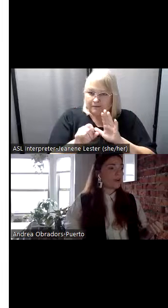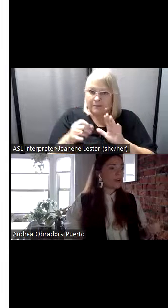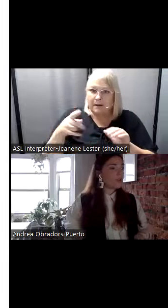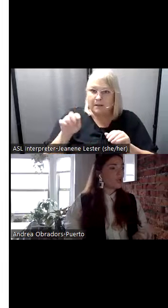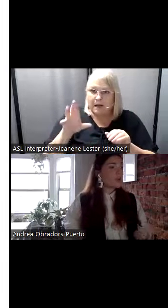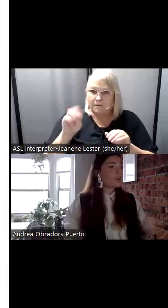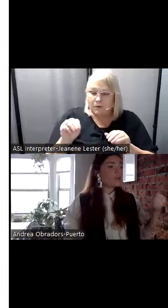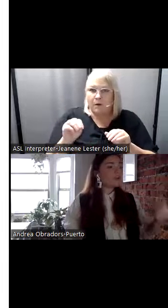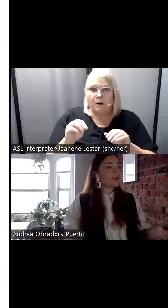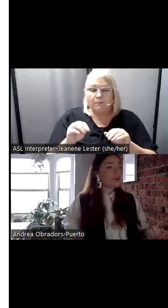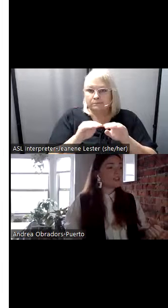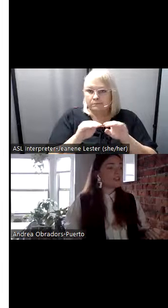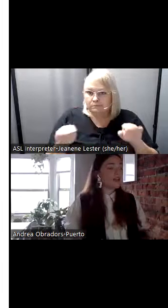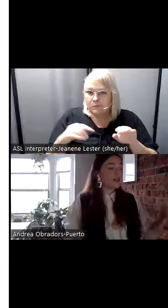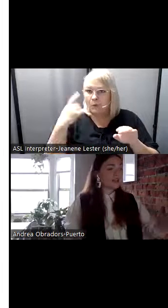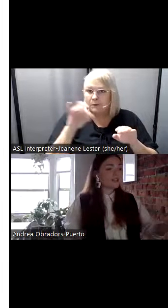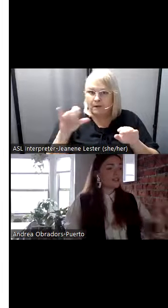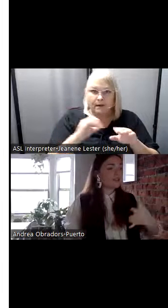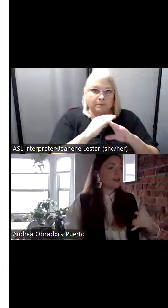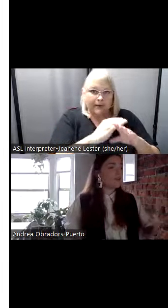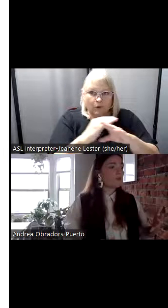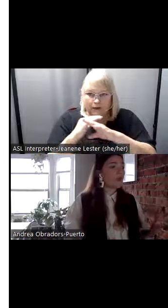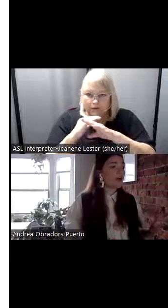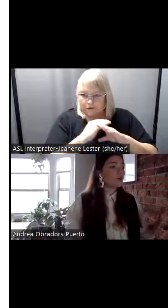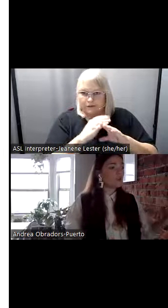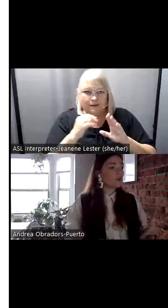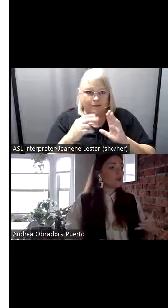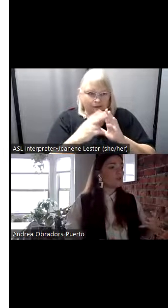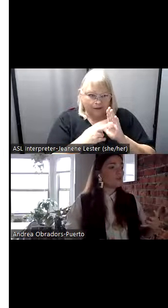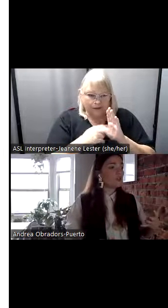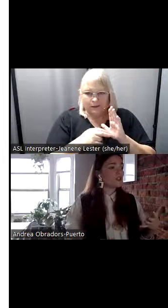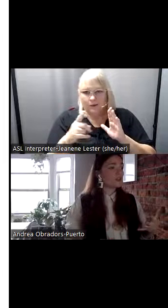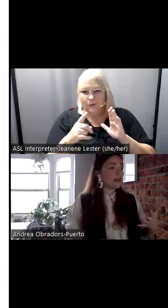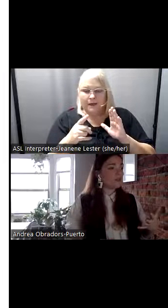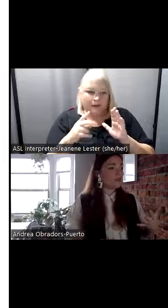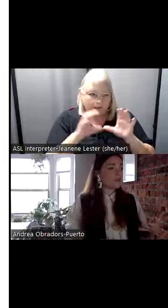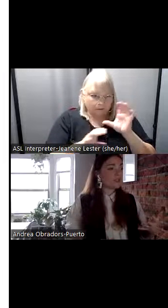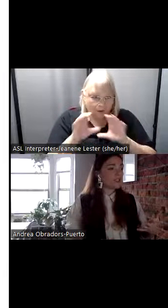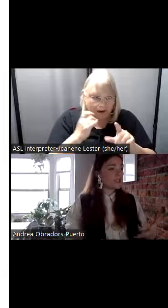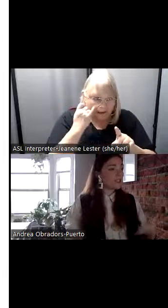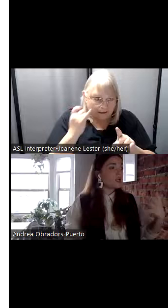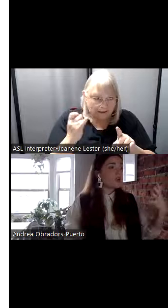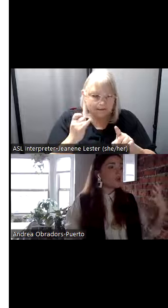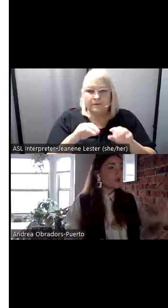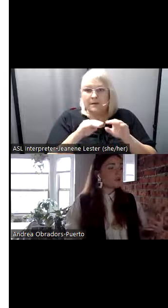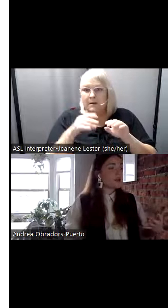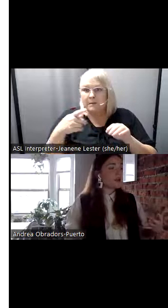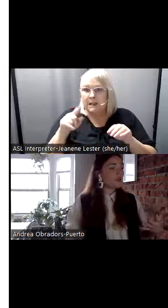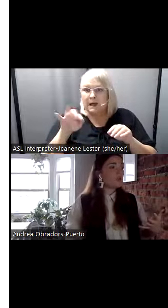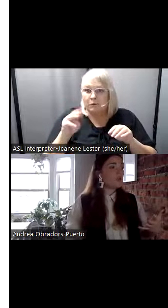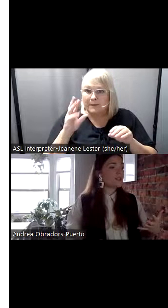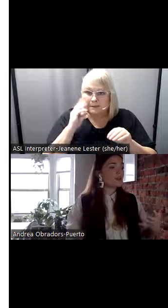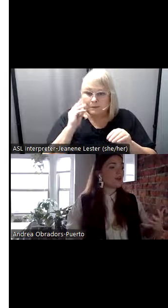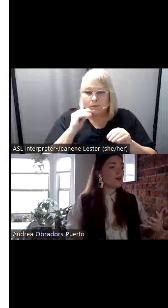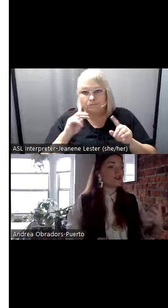and barriers. We explore ideal, and as a fact from that, we explore ideal future platform experiences. We understand